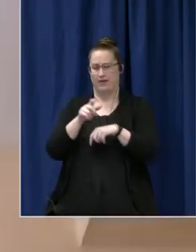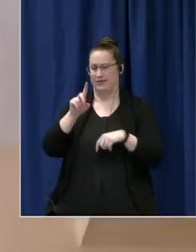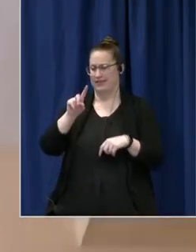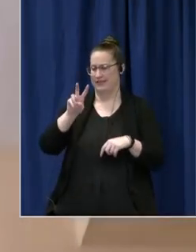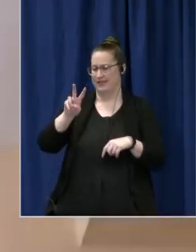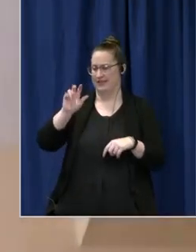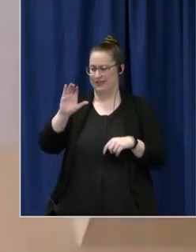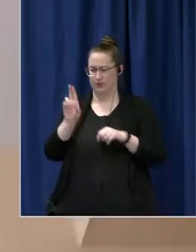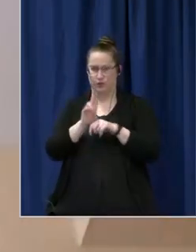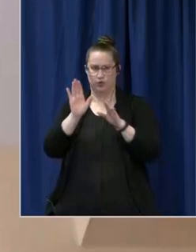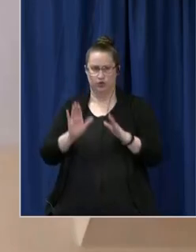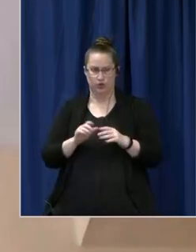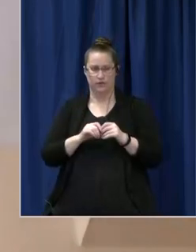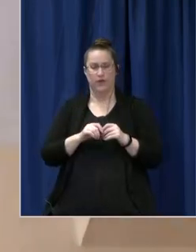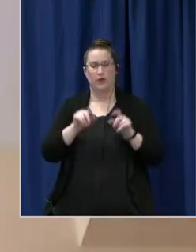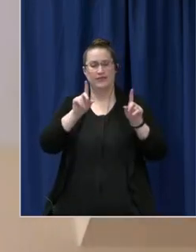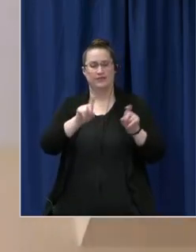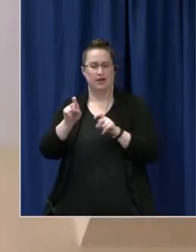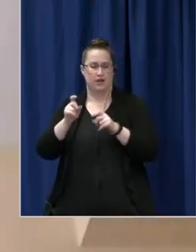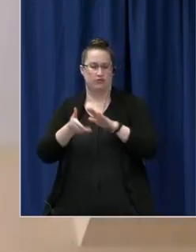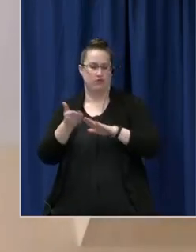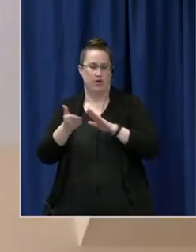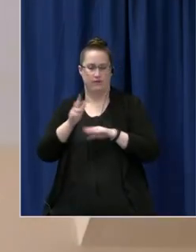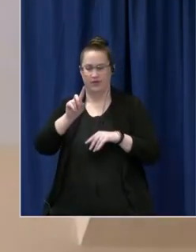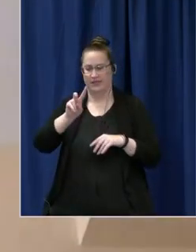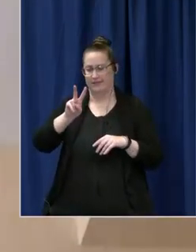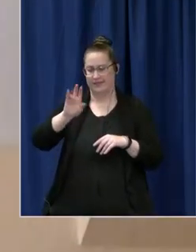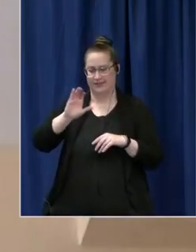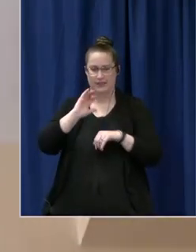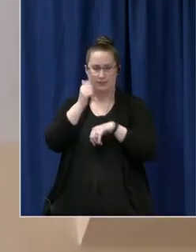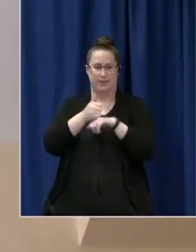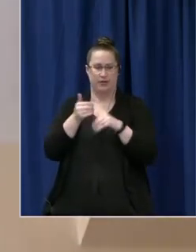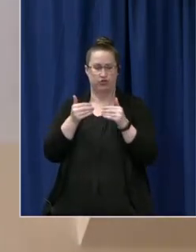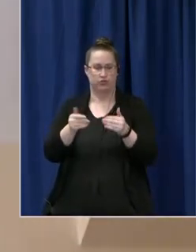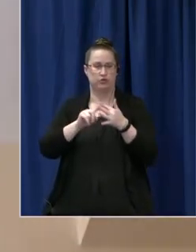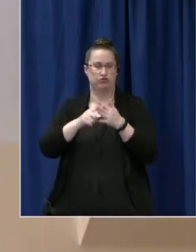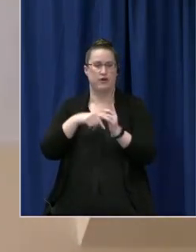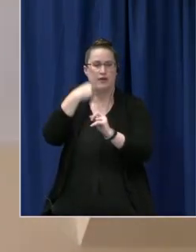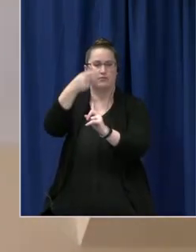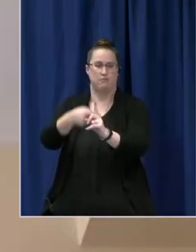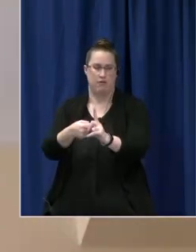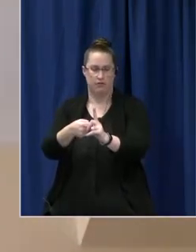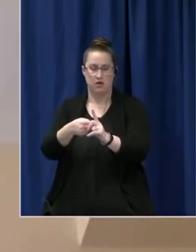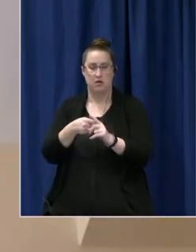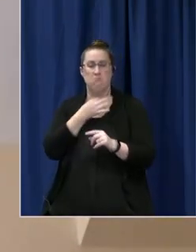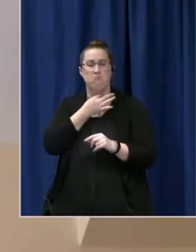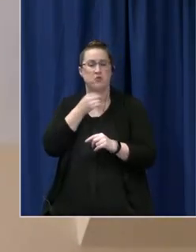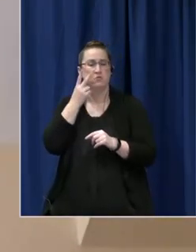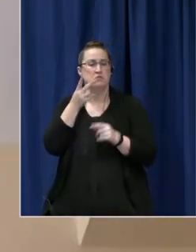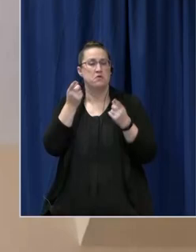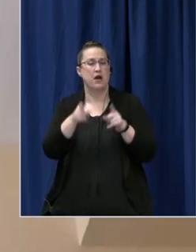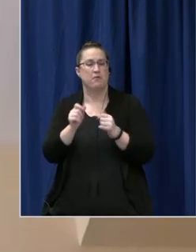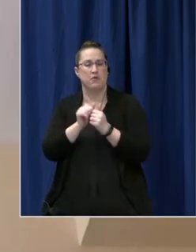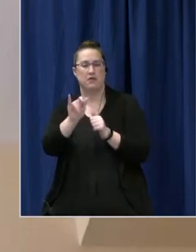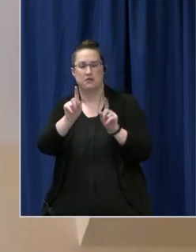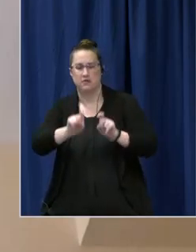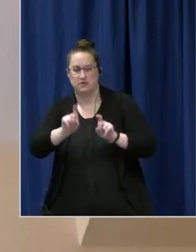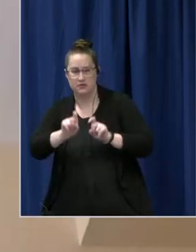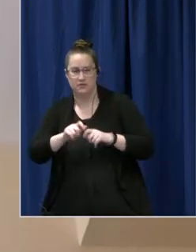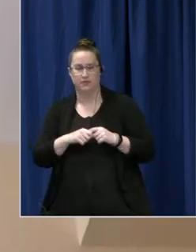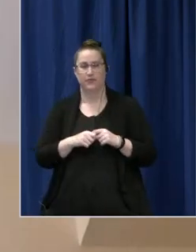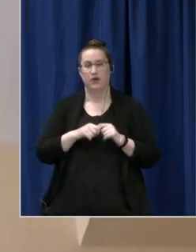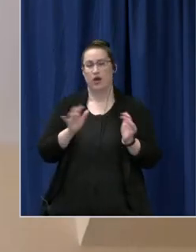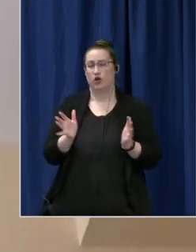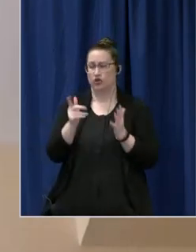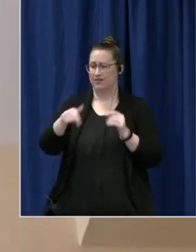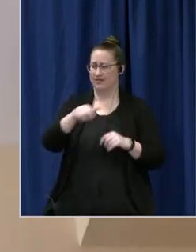is also set for a trial run for DVC implementation to begin next month, I believe. I'll be eager to see the outcome of that trial. I urge the members of this